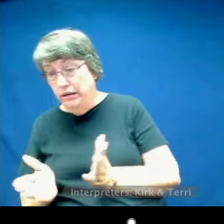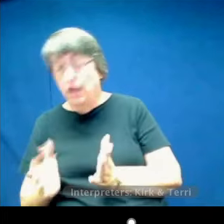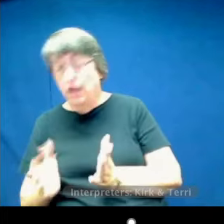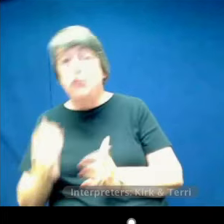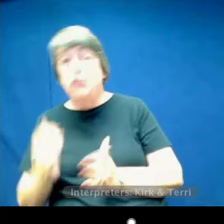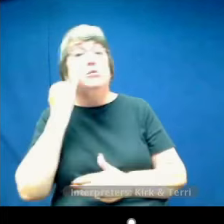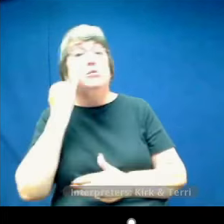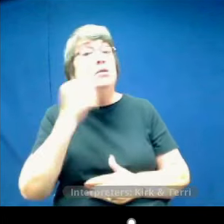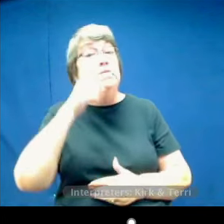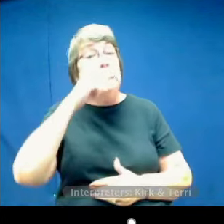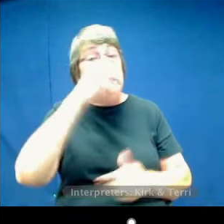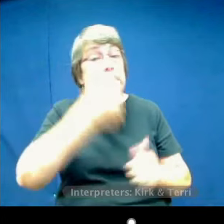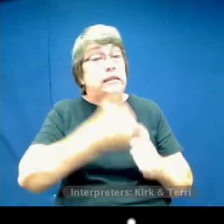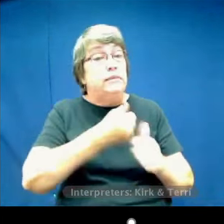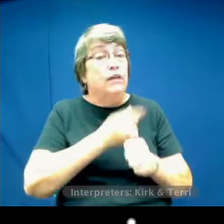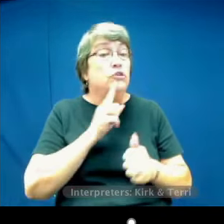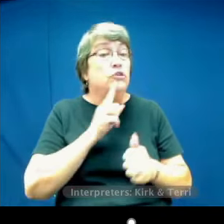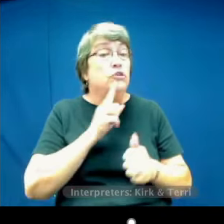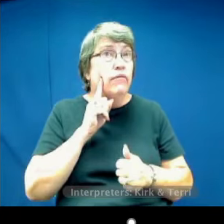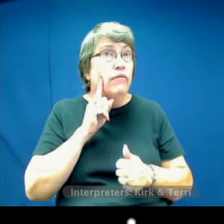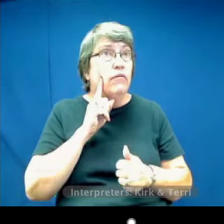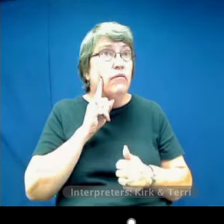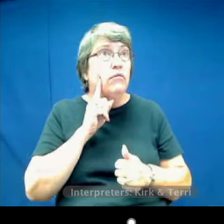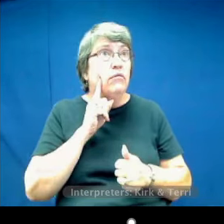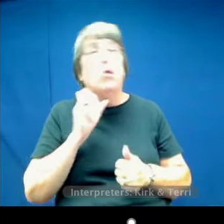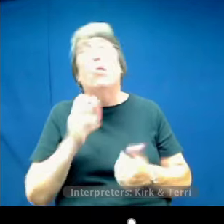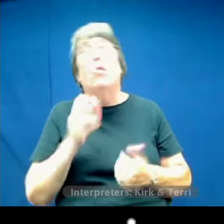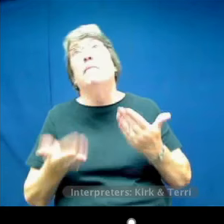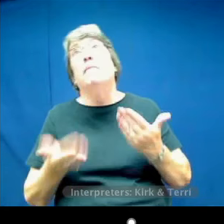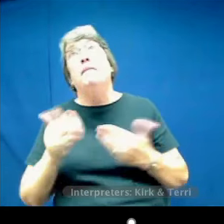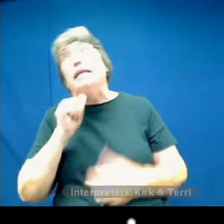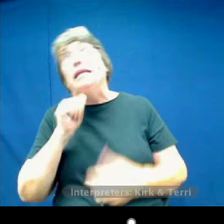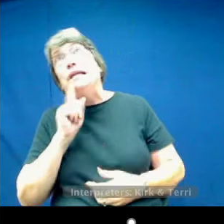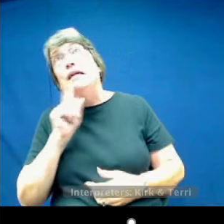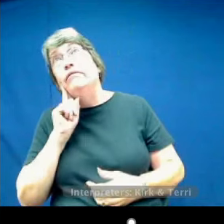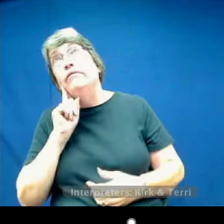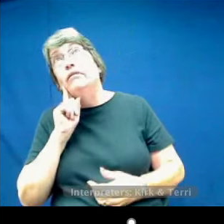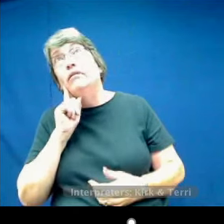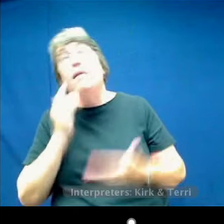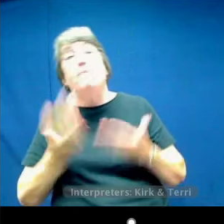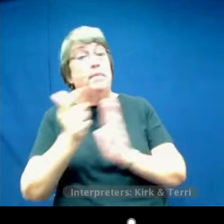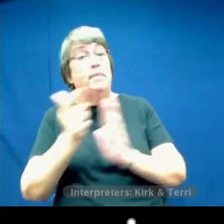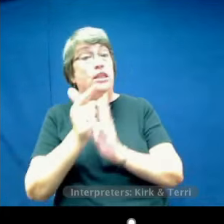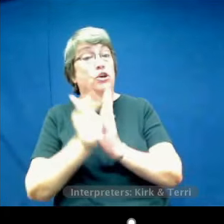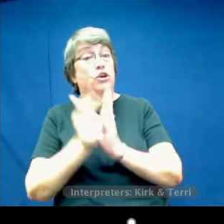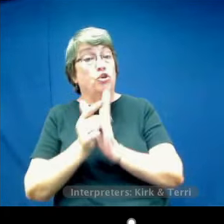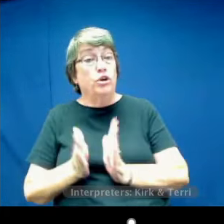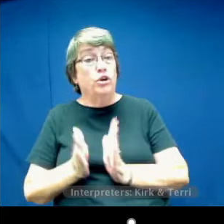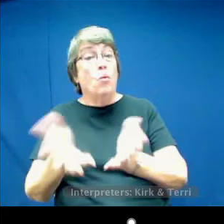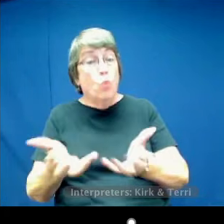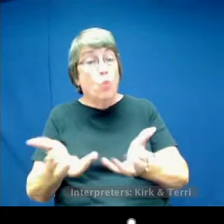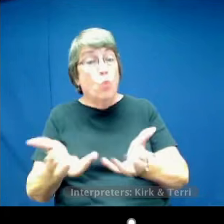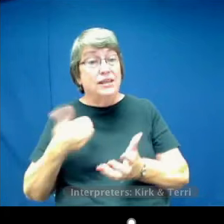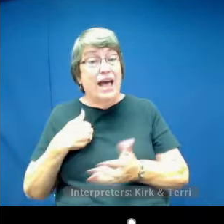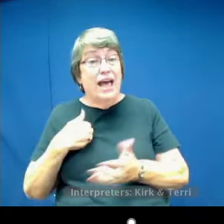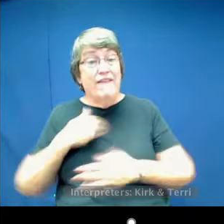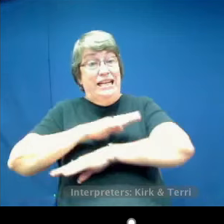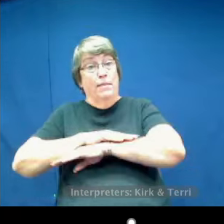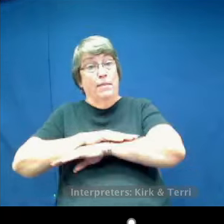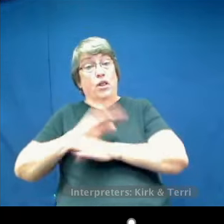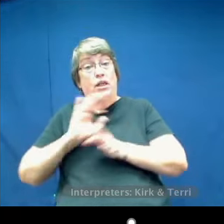may, even if they're not deaf, the attorney may want to have a table interpreter present for themselves